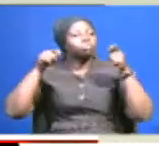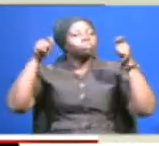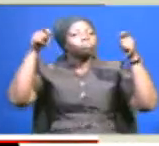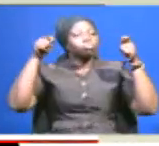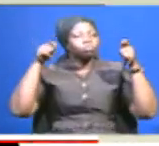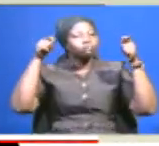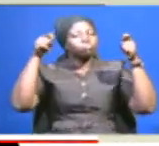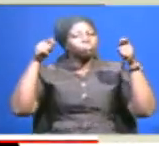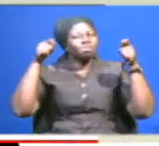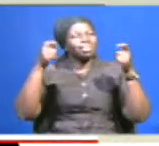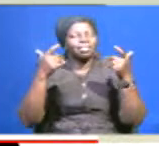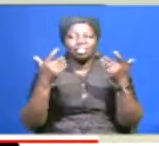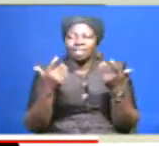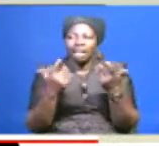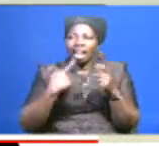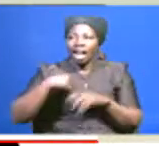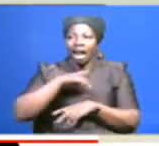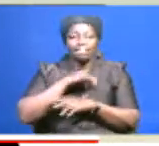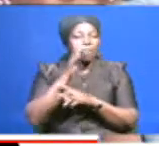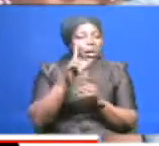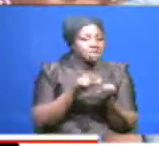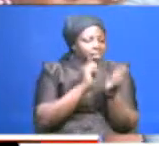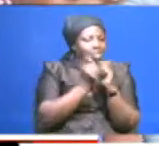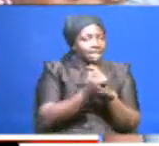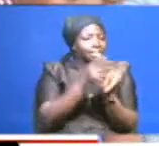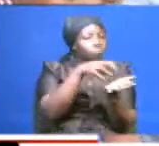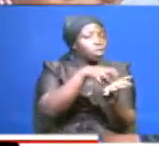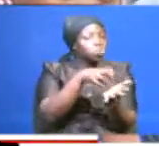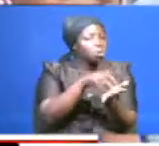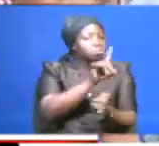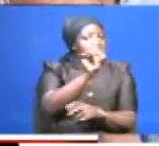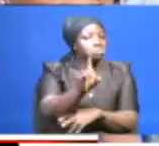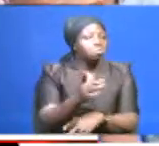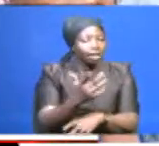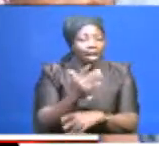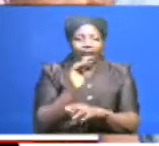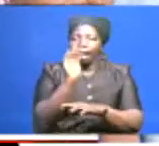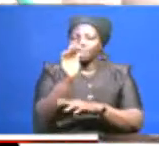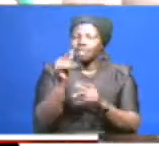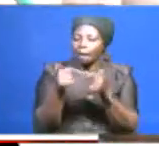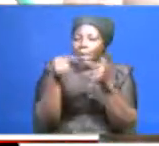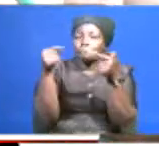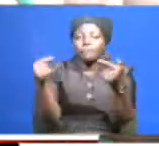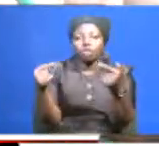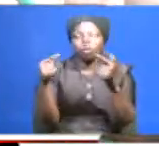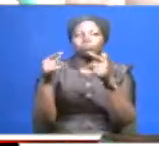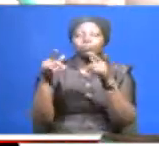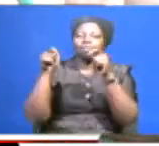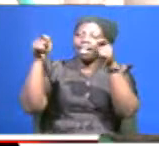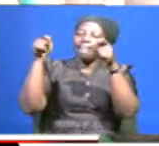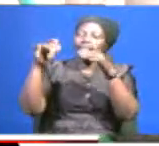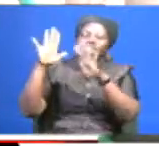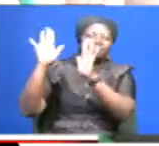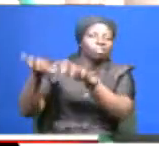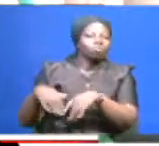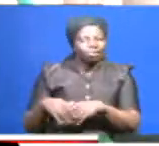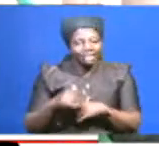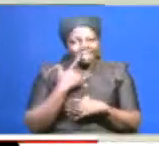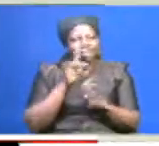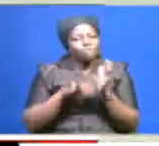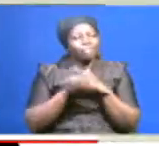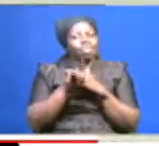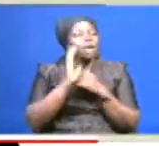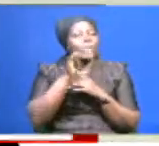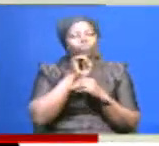maandamano, we will change the status quo? He urged the opposition to shelve the demos, saying that would not change the status